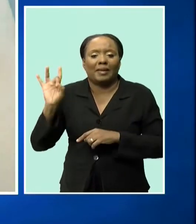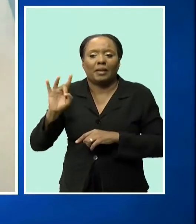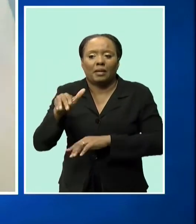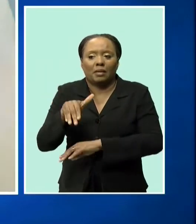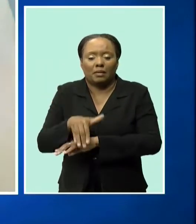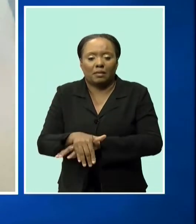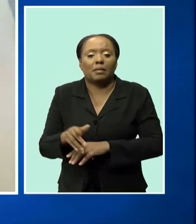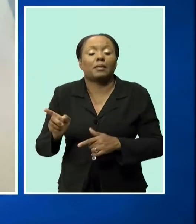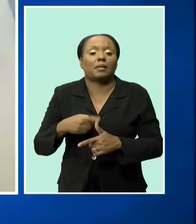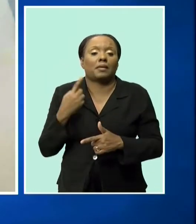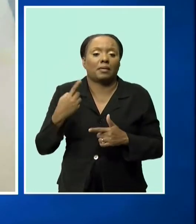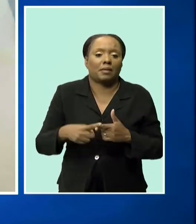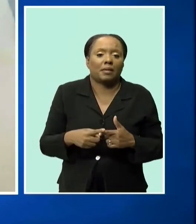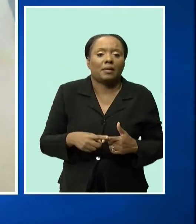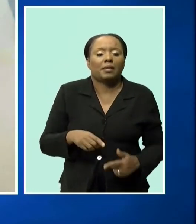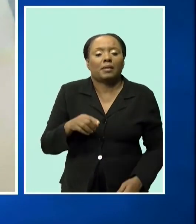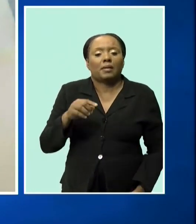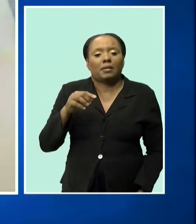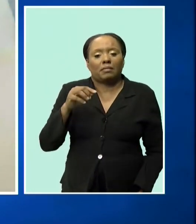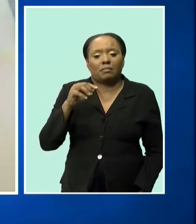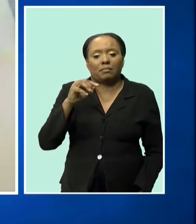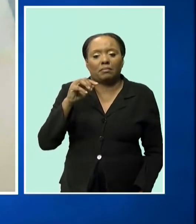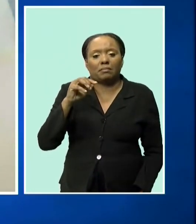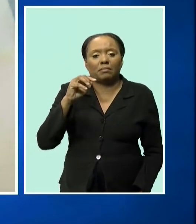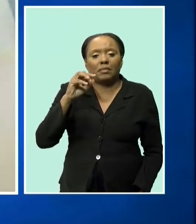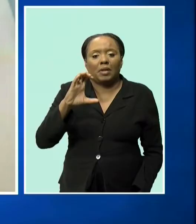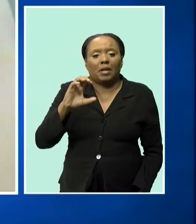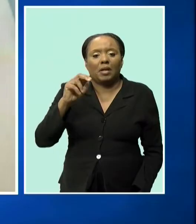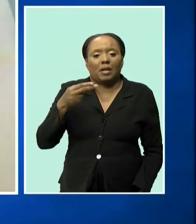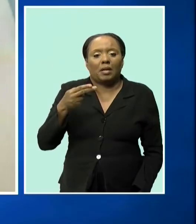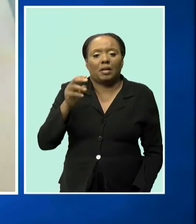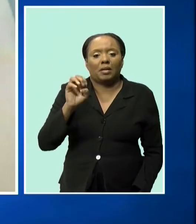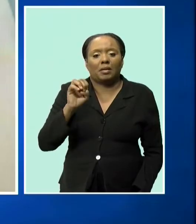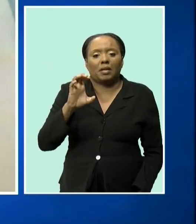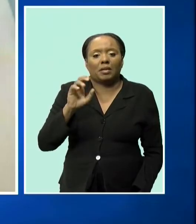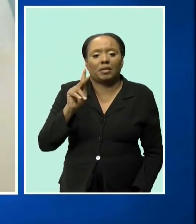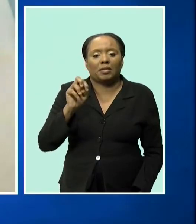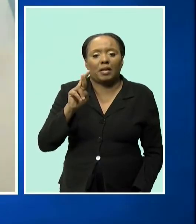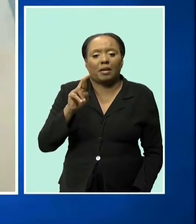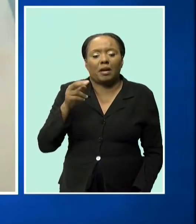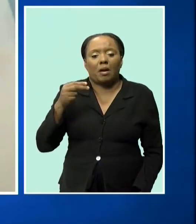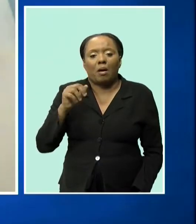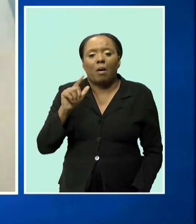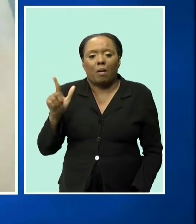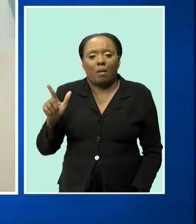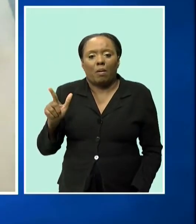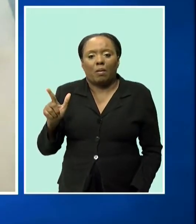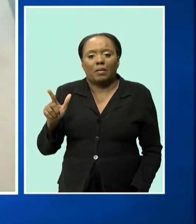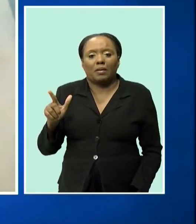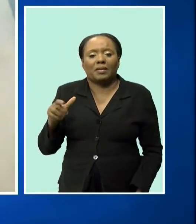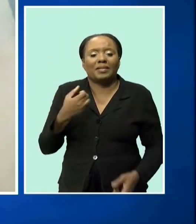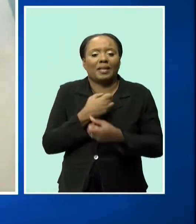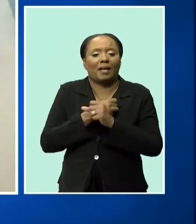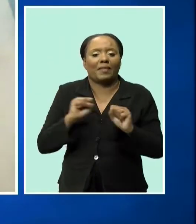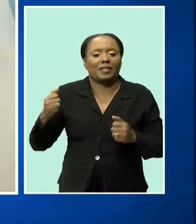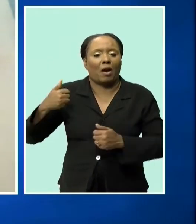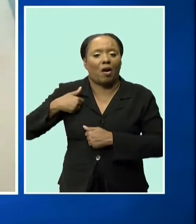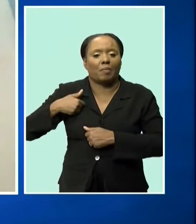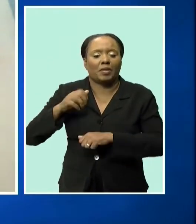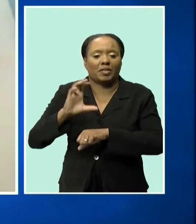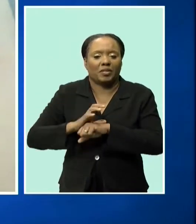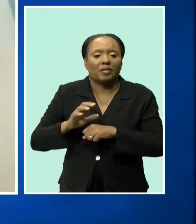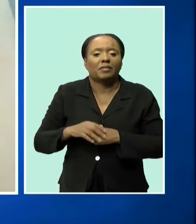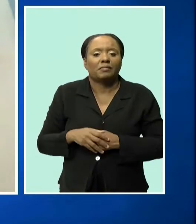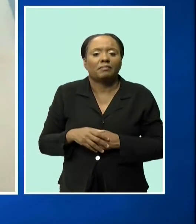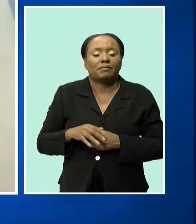move to Checker Hall, Salvation Army. This is in St. Lucie. That's going to be on Sunday, the 9th of October. And then